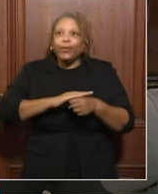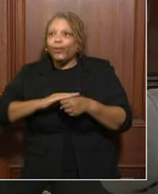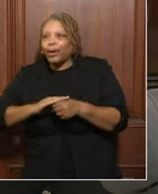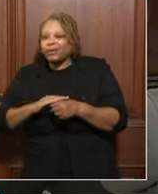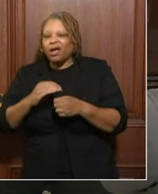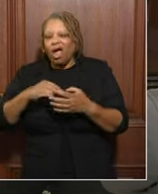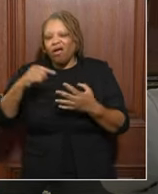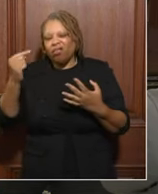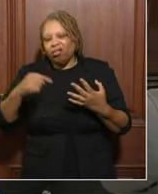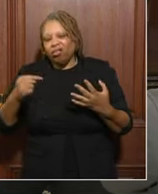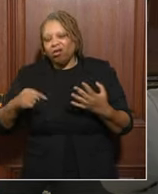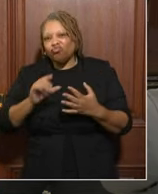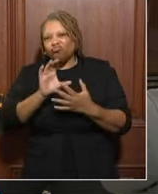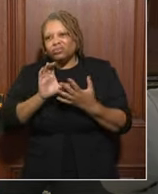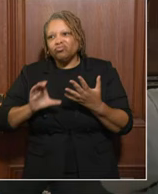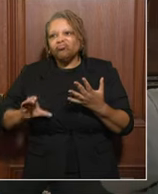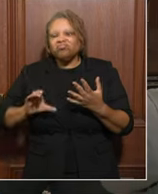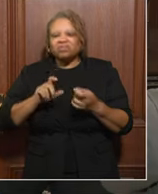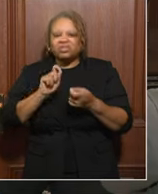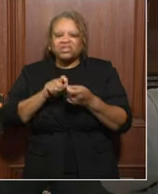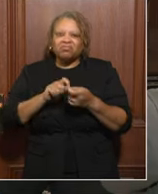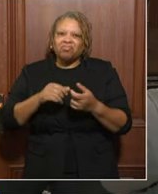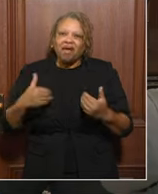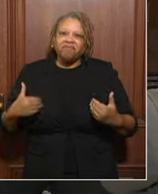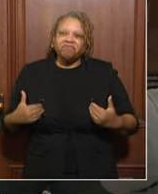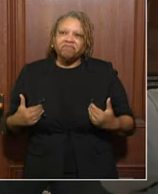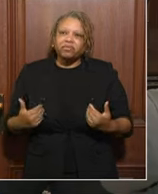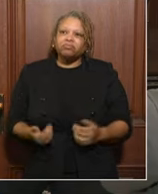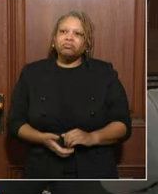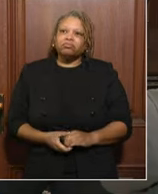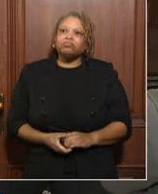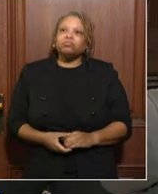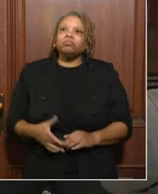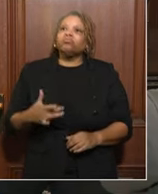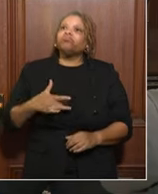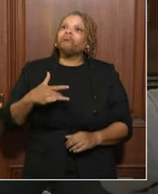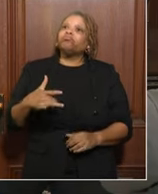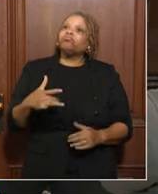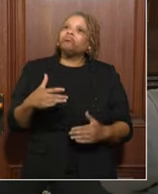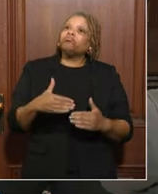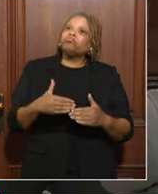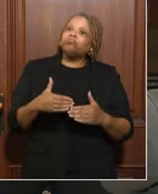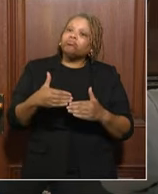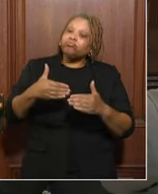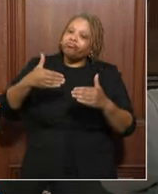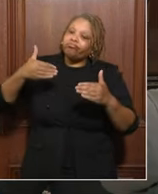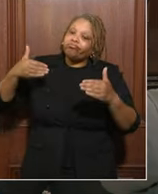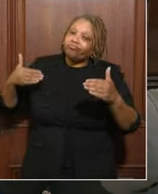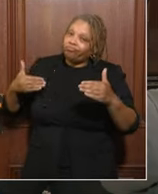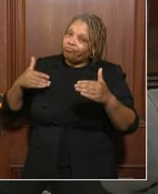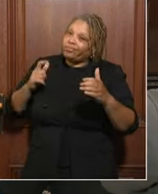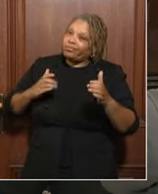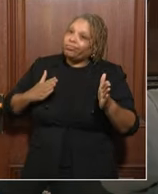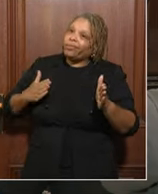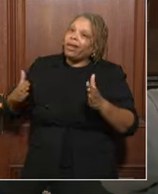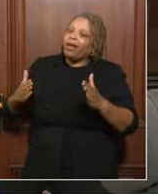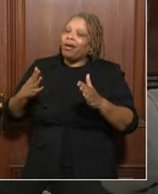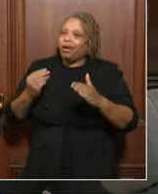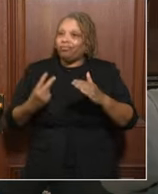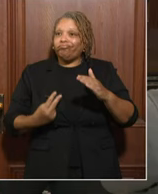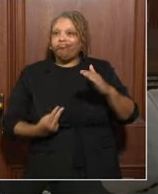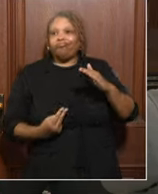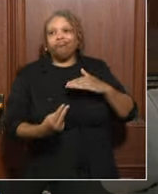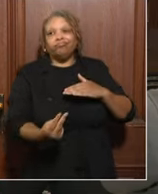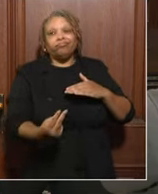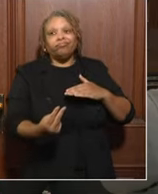not usual to do it this far out because not all of the perimeters have been